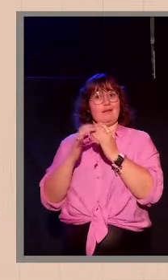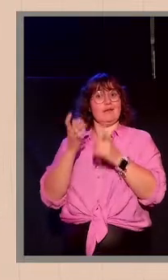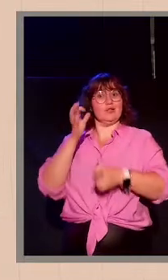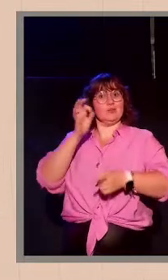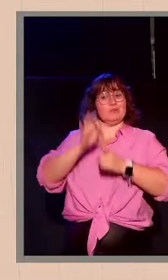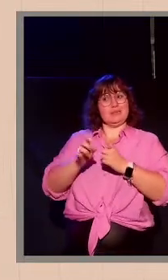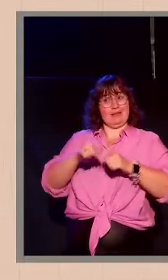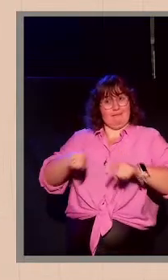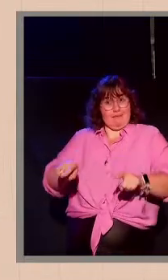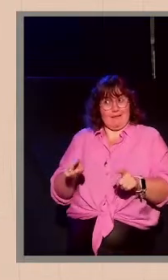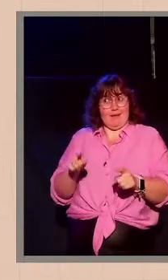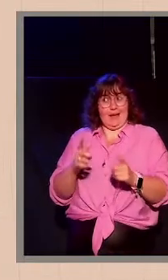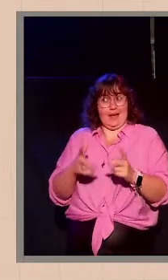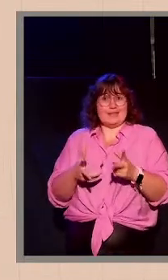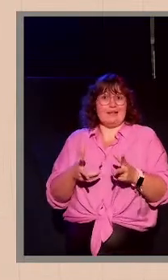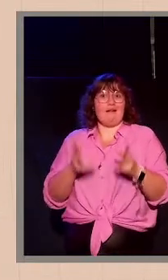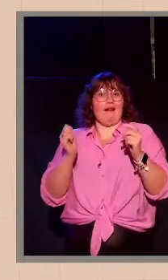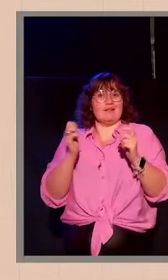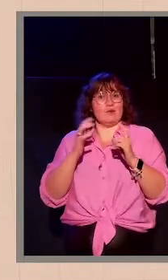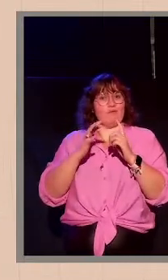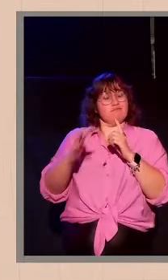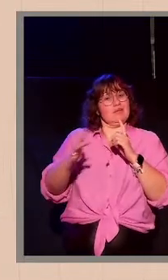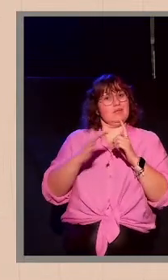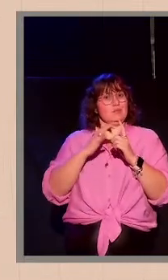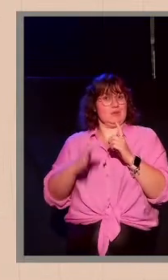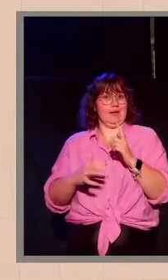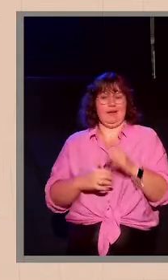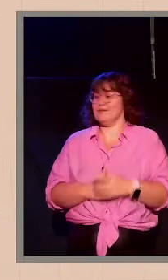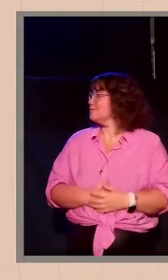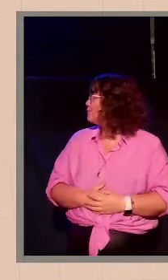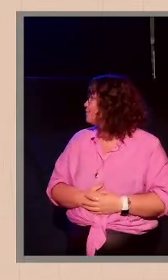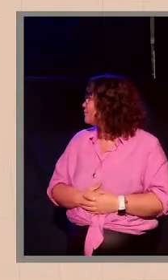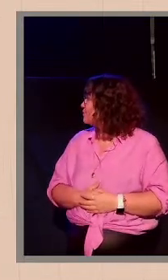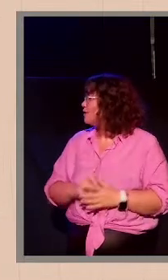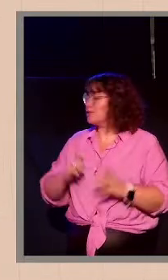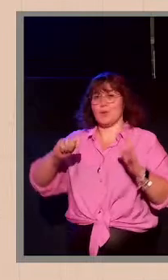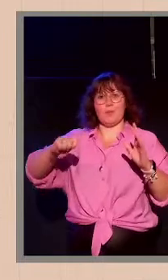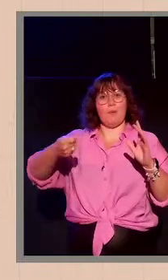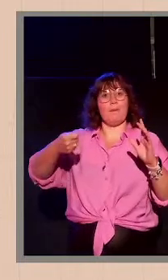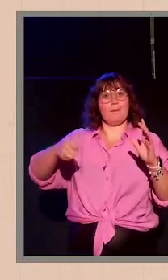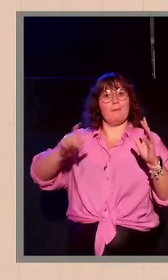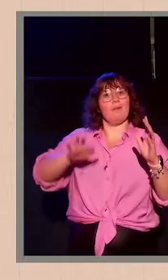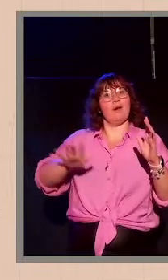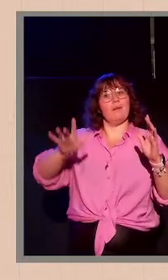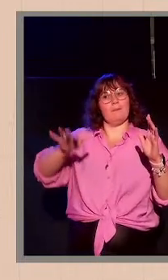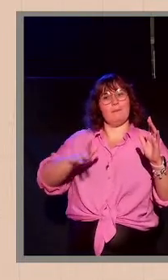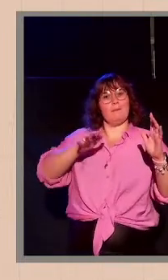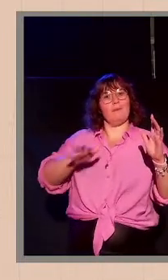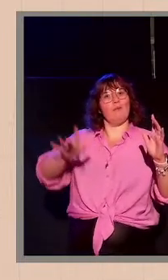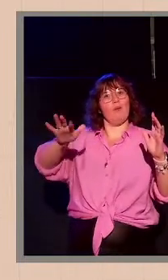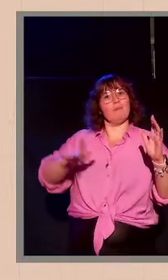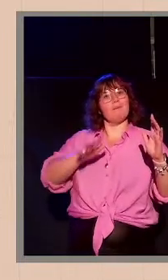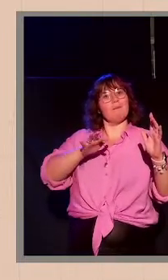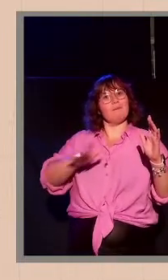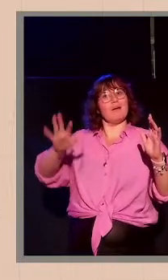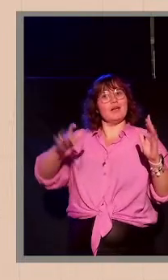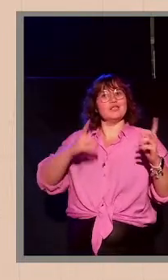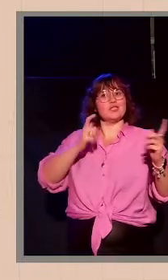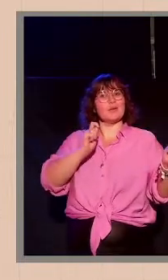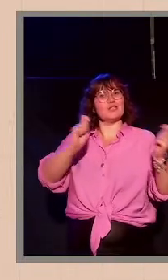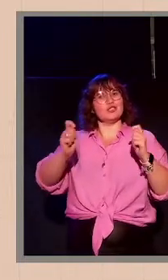the cutoff frequency, so you can hear this. It makes that whip, roll, roll. This one is